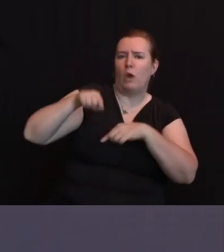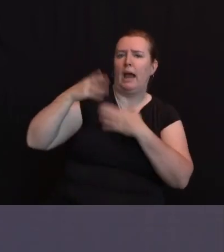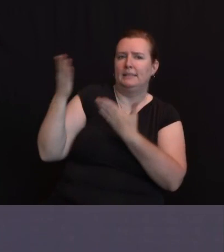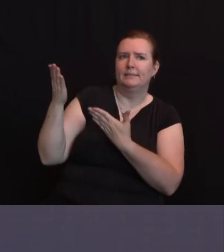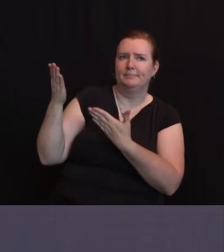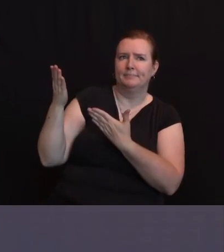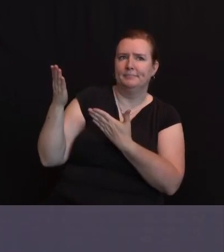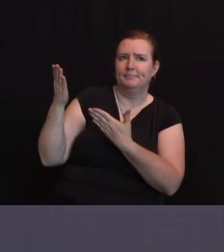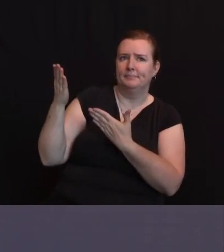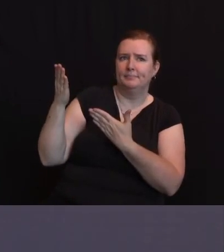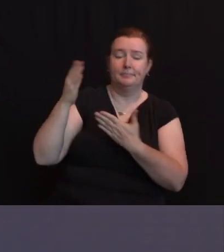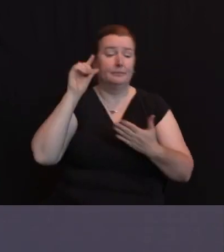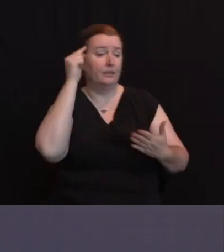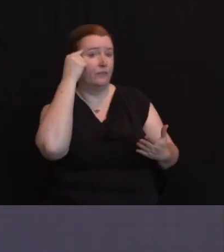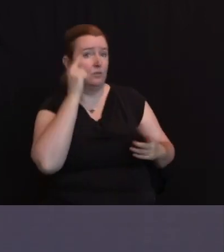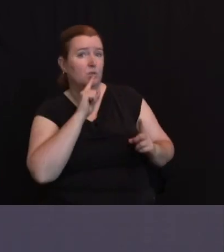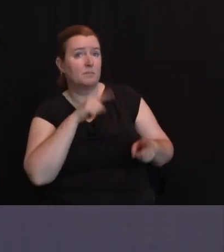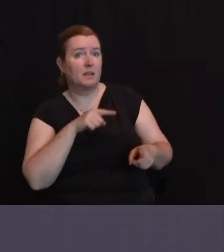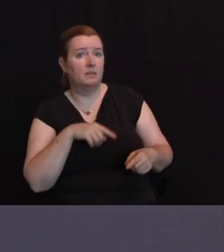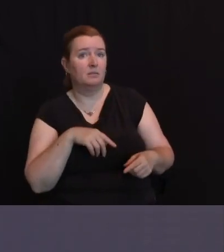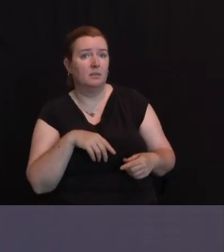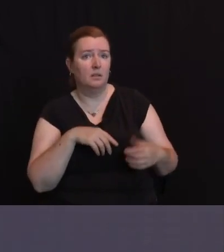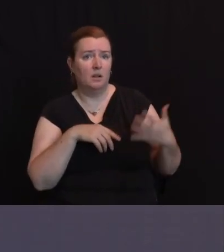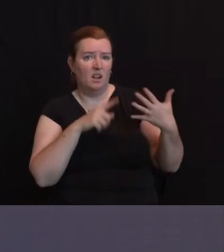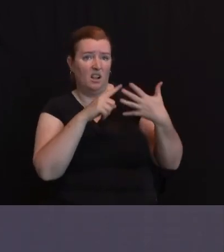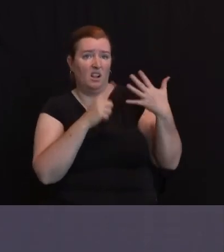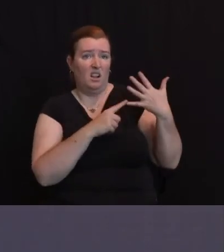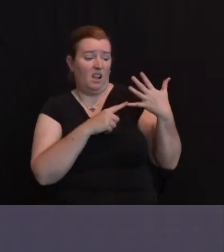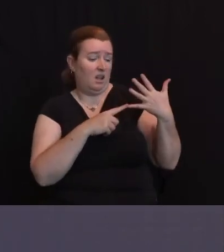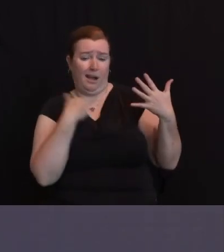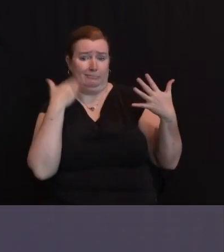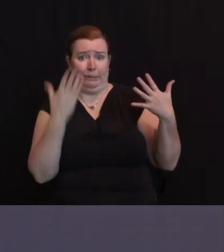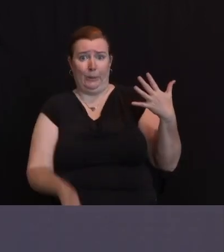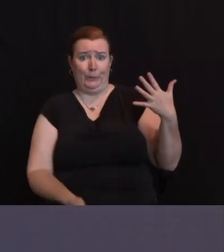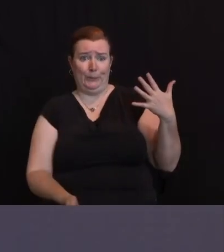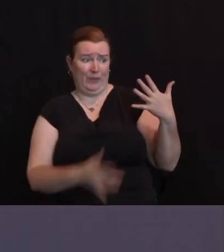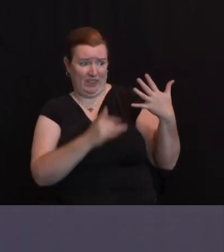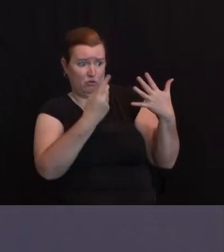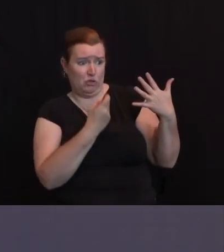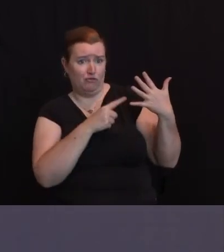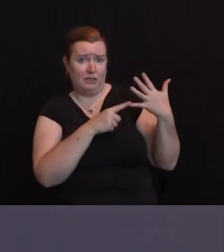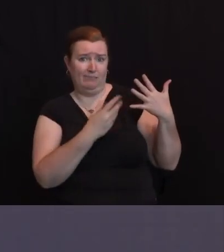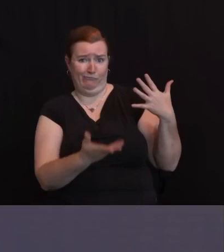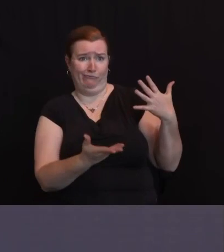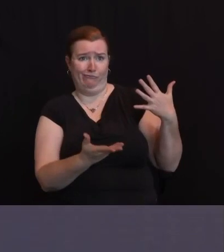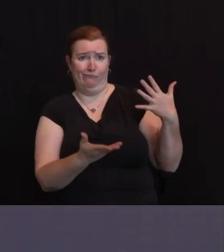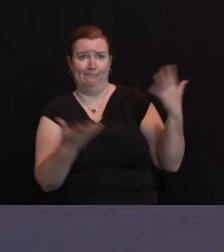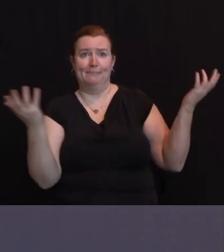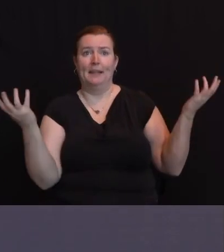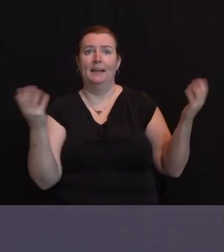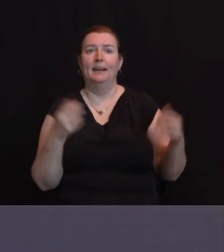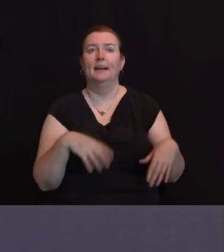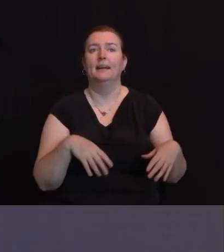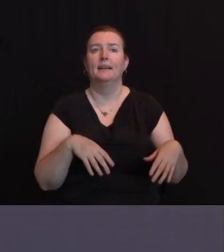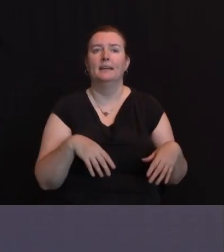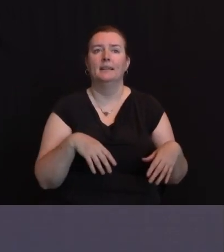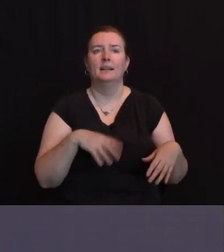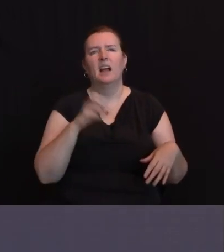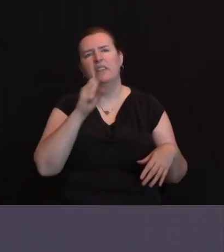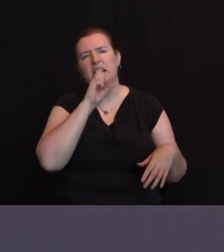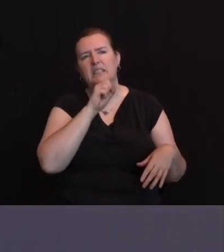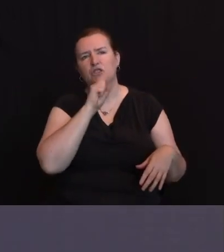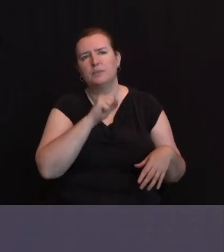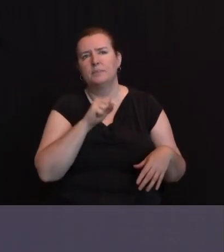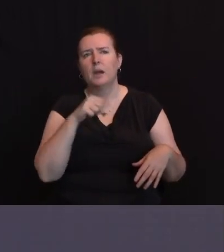I hope I wasn't in that last category. I think we can say, because we've given the ages of the other two, that this is the youngest